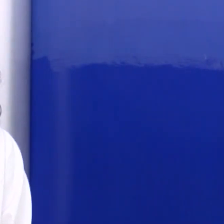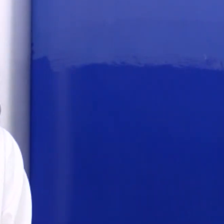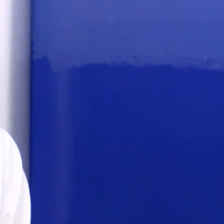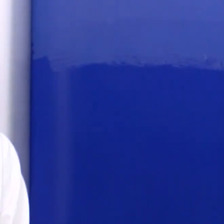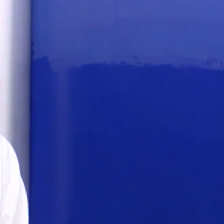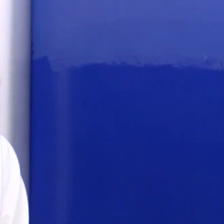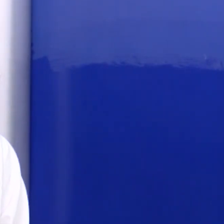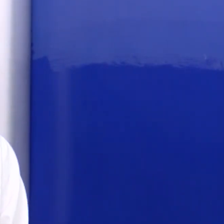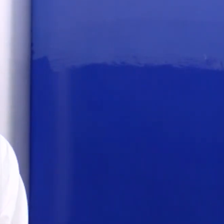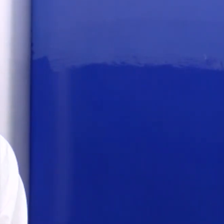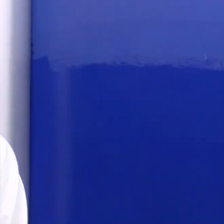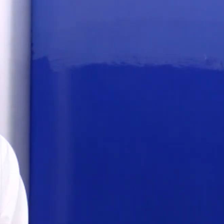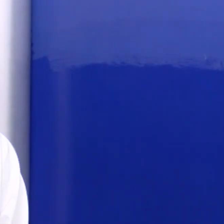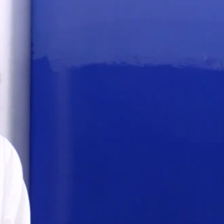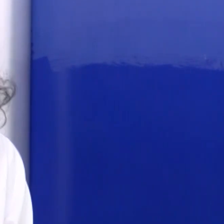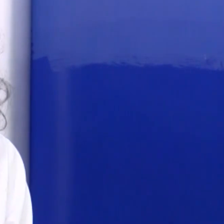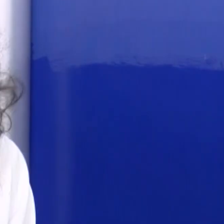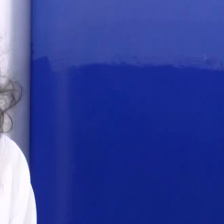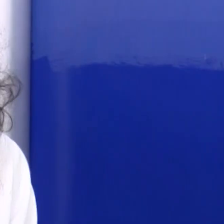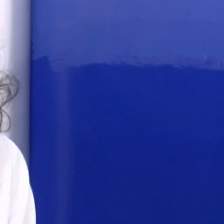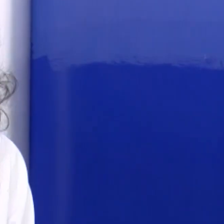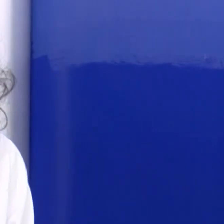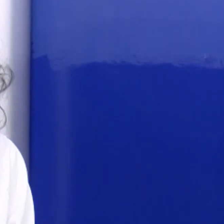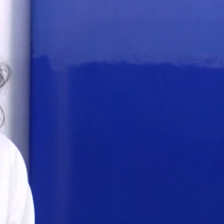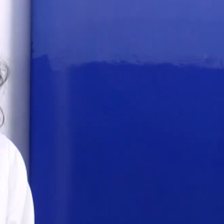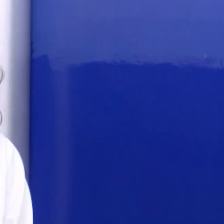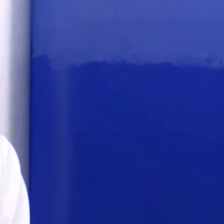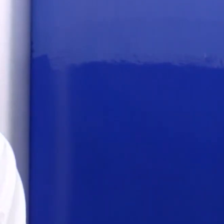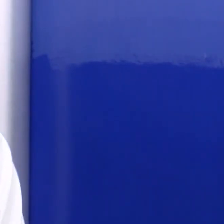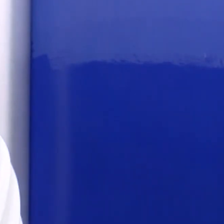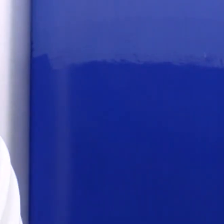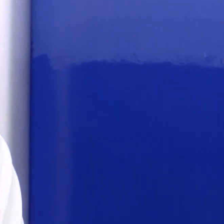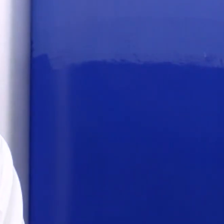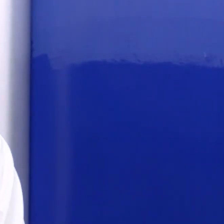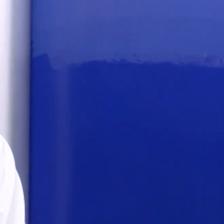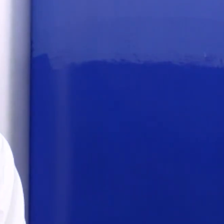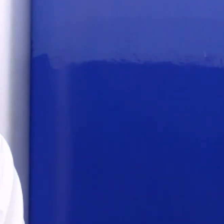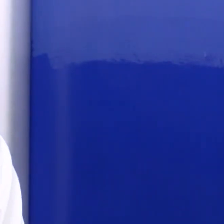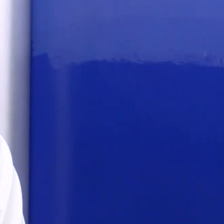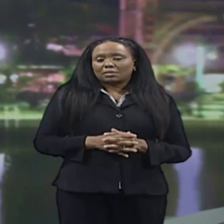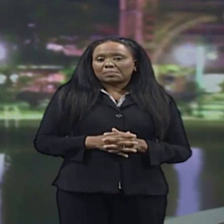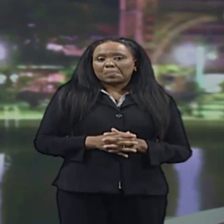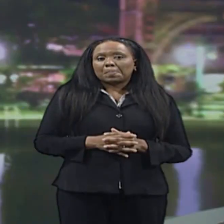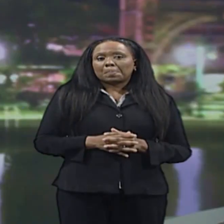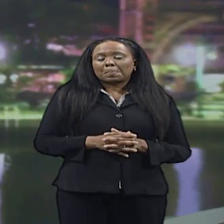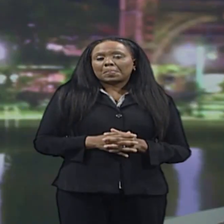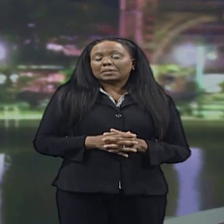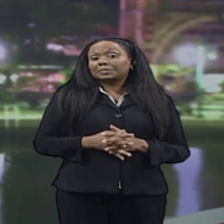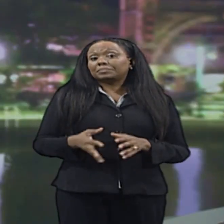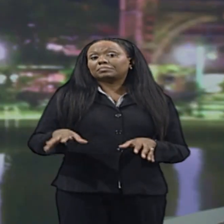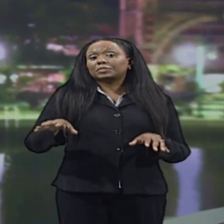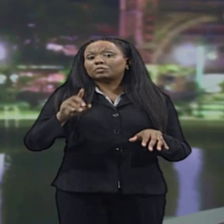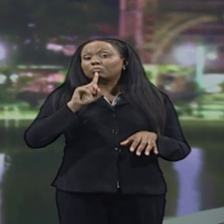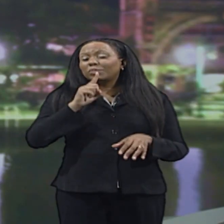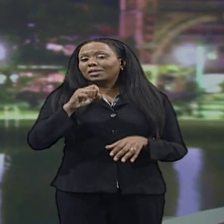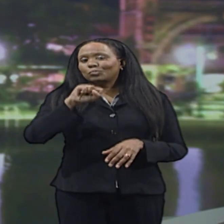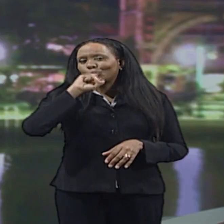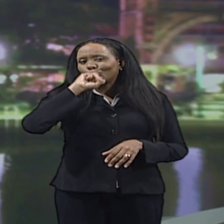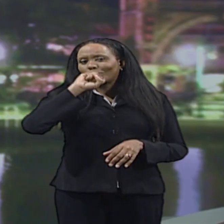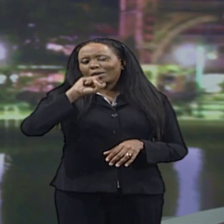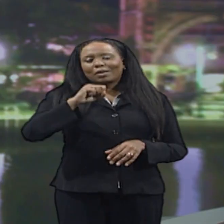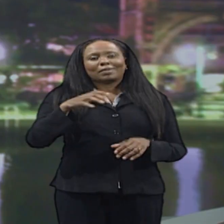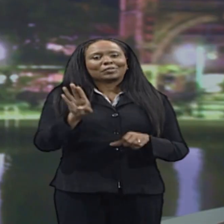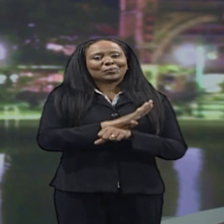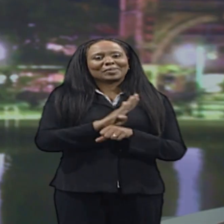So I said I got to bring awareness to the fact that there is still a Florida panther. Y'all should know about it. Ms. McConney's business Lovely